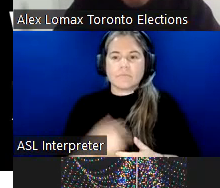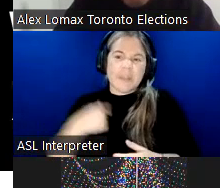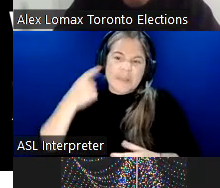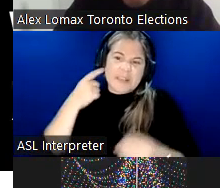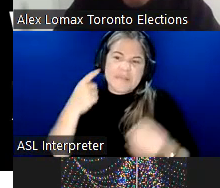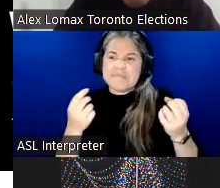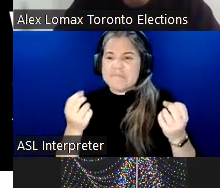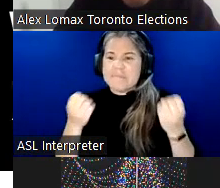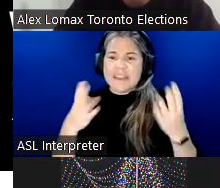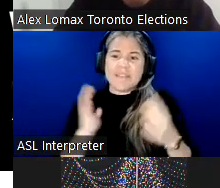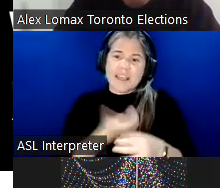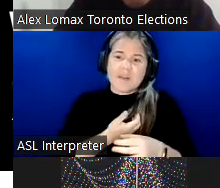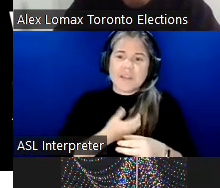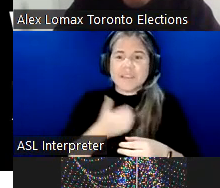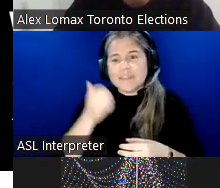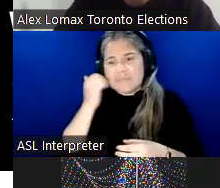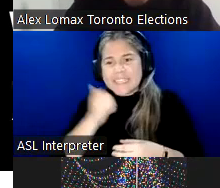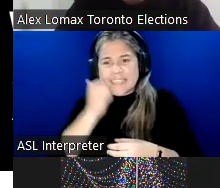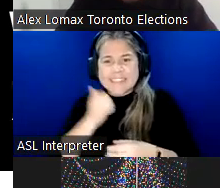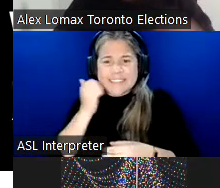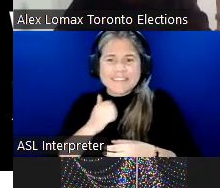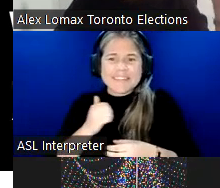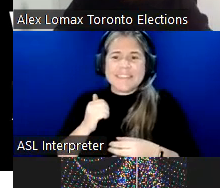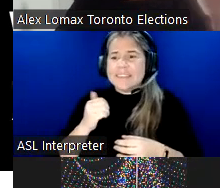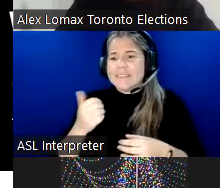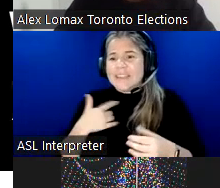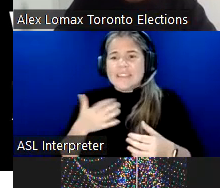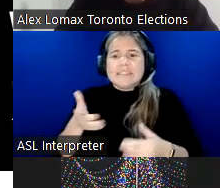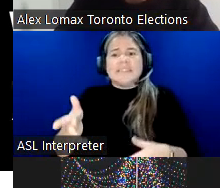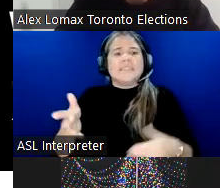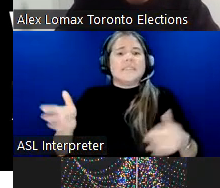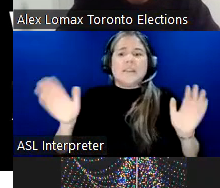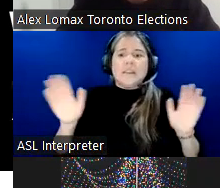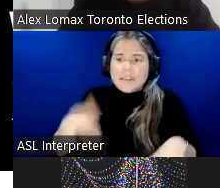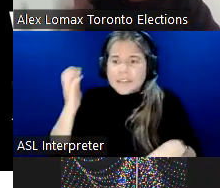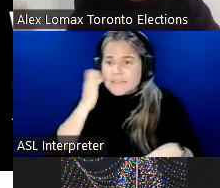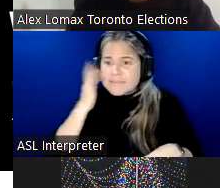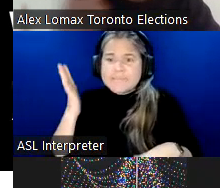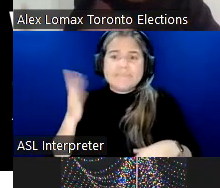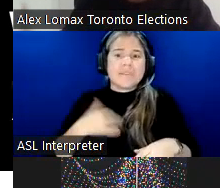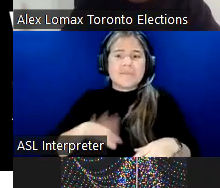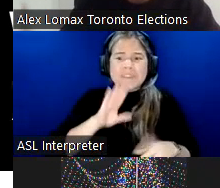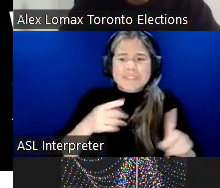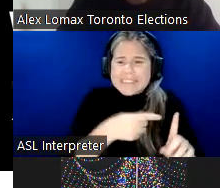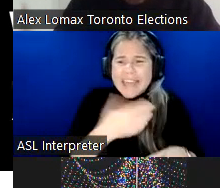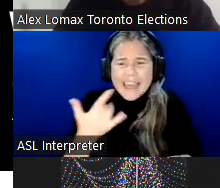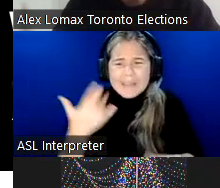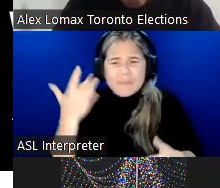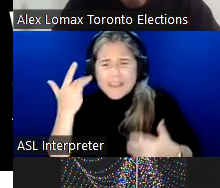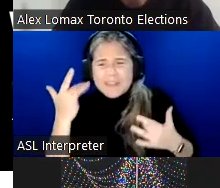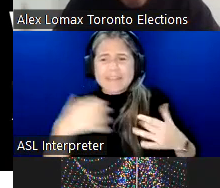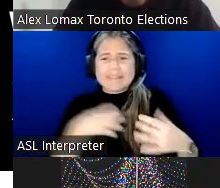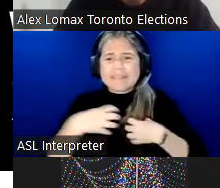kind of daily irritants, of this isn't working for me, or why is this the way that it